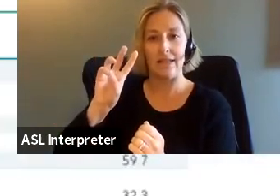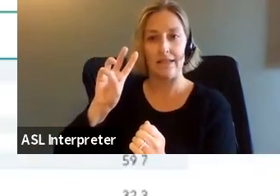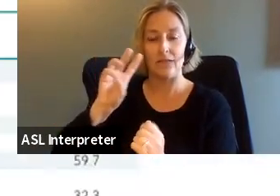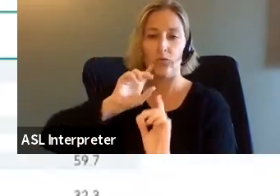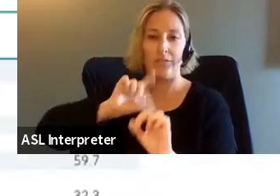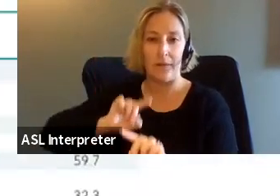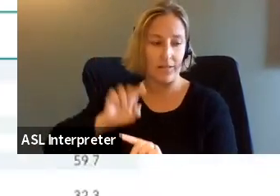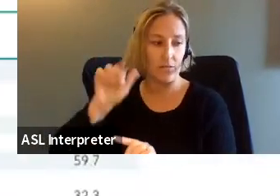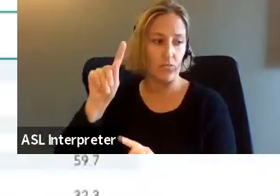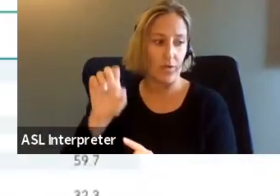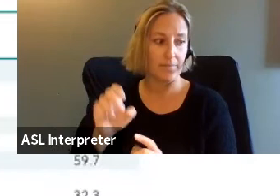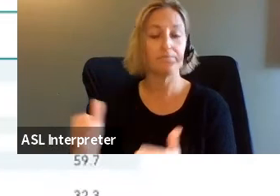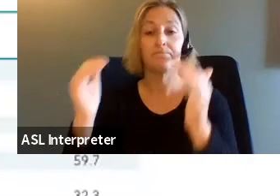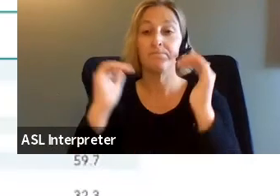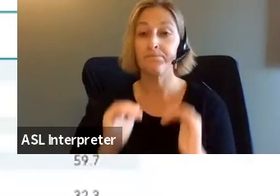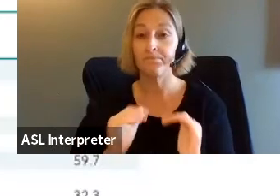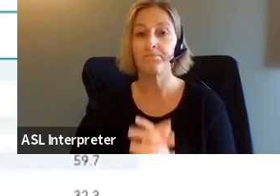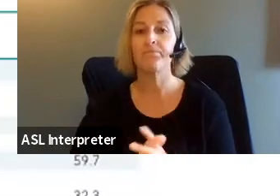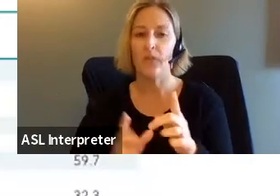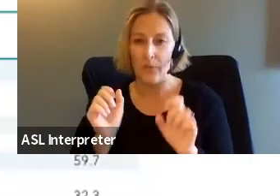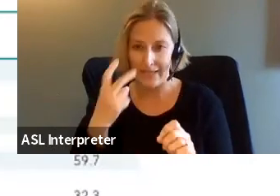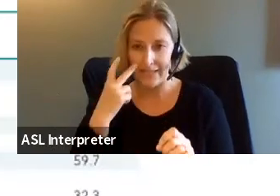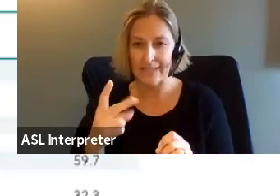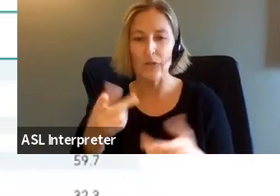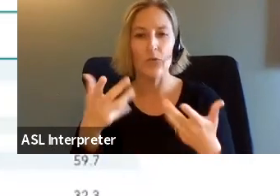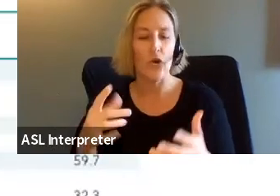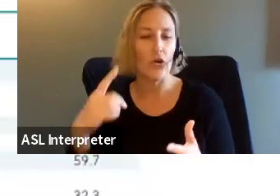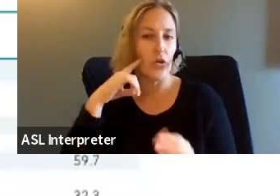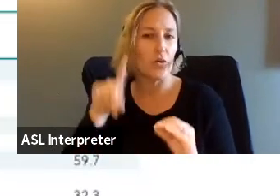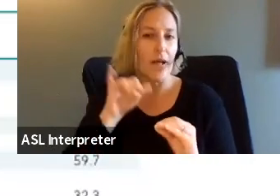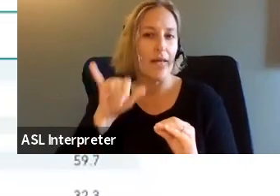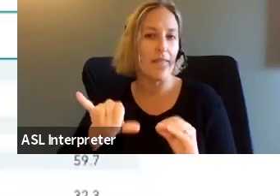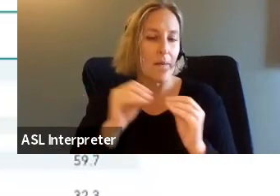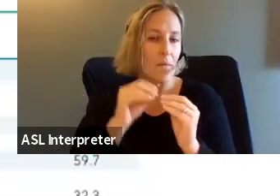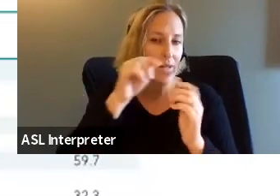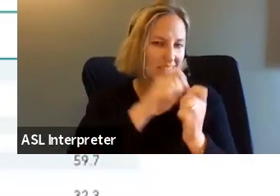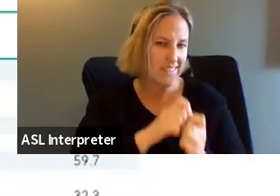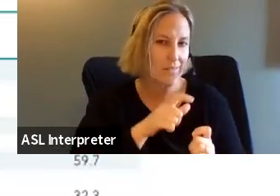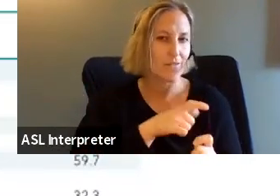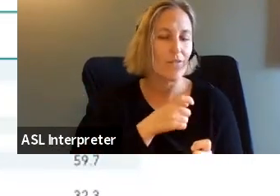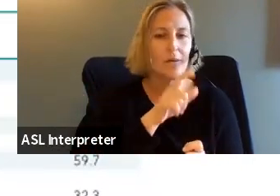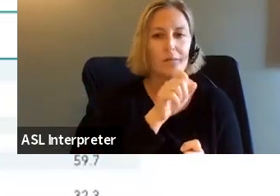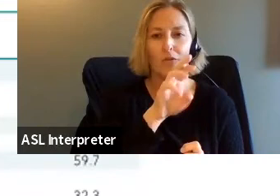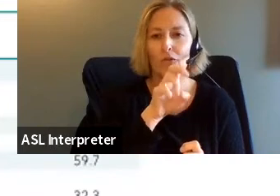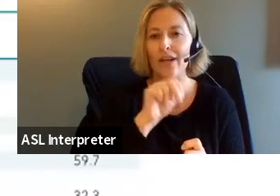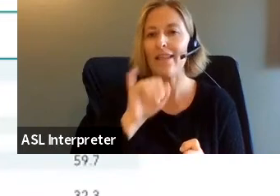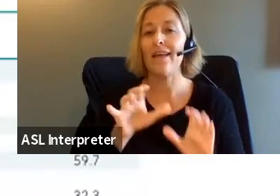please. And as you can see, you heard about this in more detail from Lauren, but the C3 cohort has mostly older